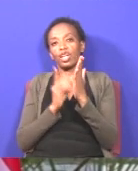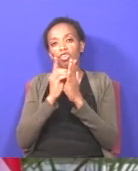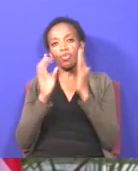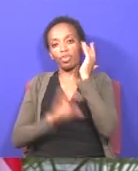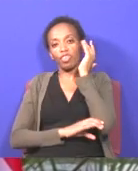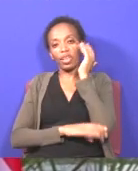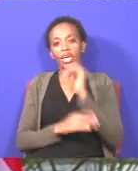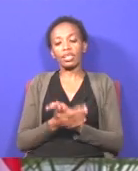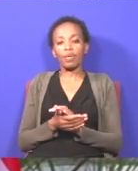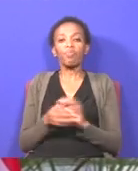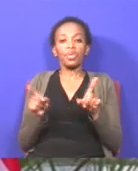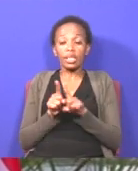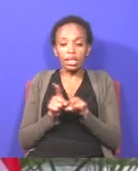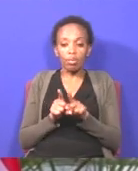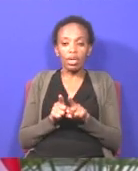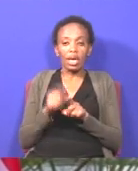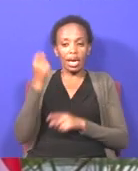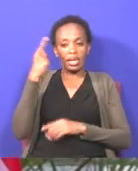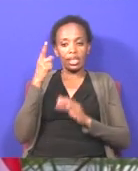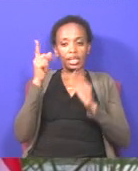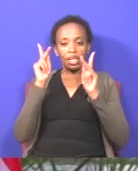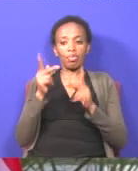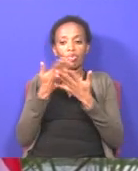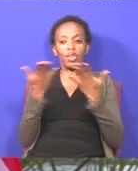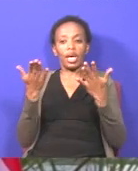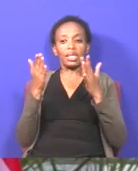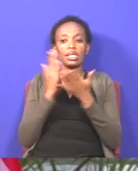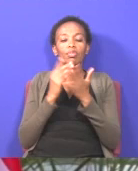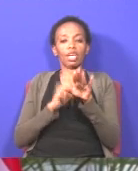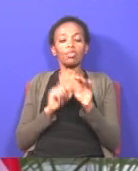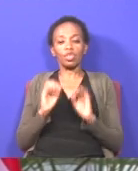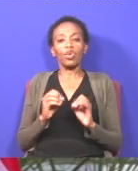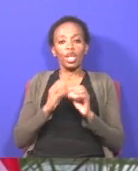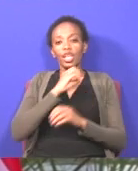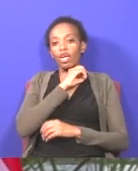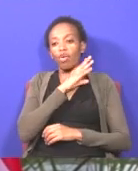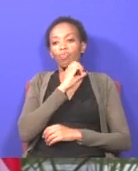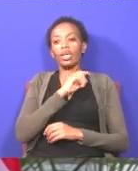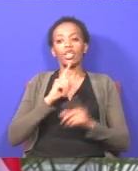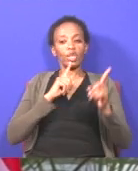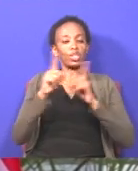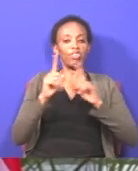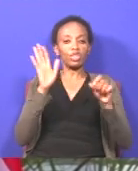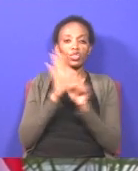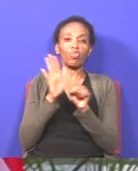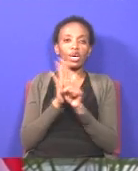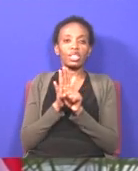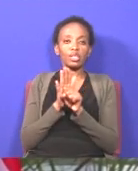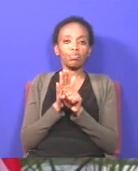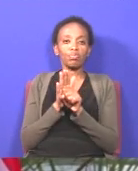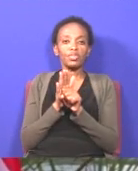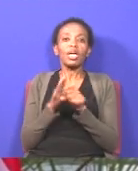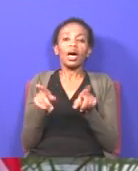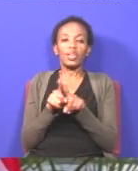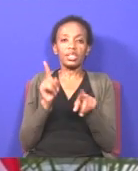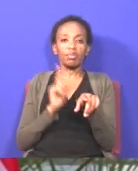country. And Your Excellency, I don't understand these people sometimes. They complain that you are traveling too much. At the